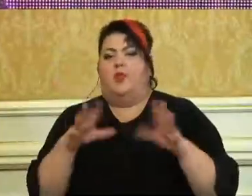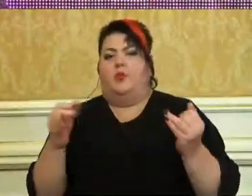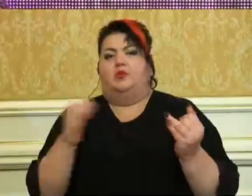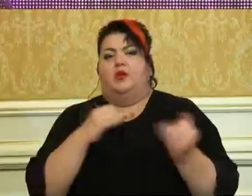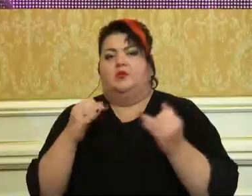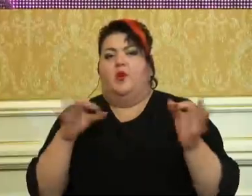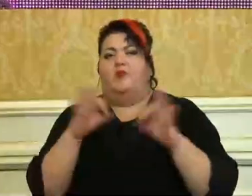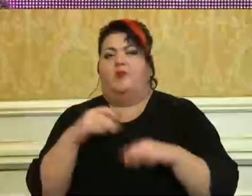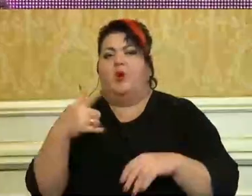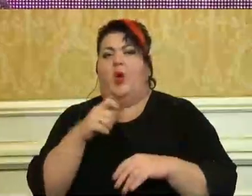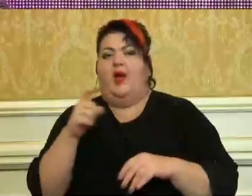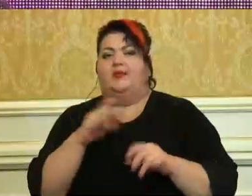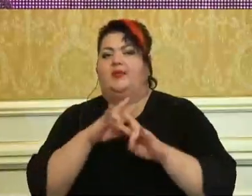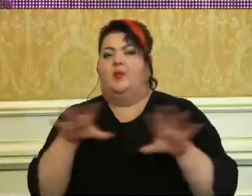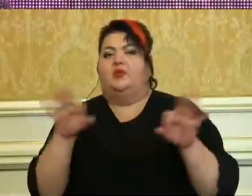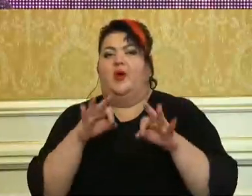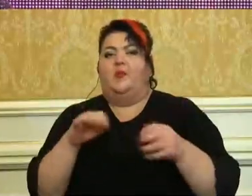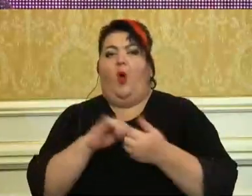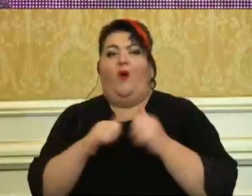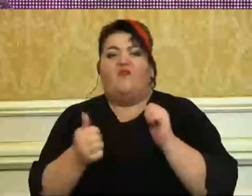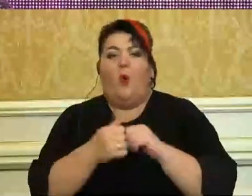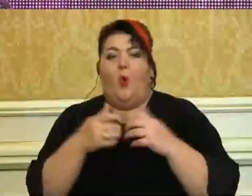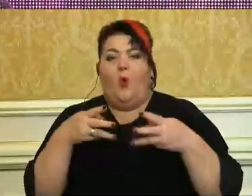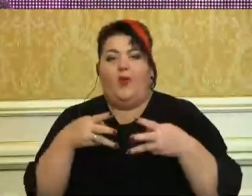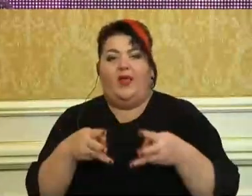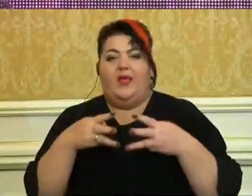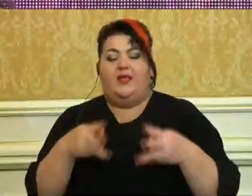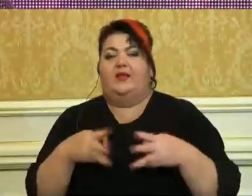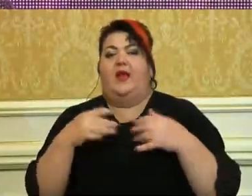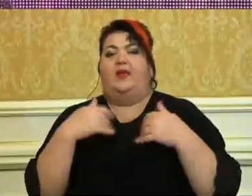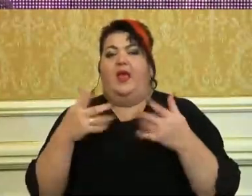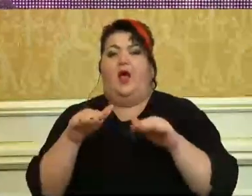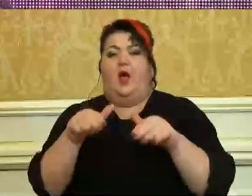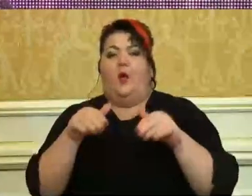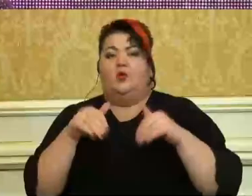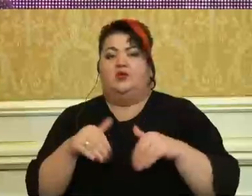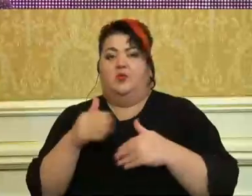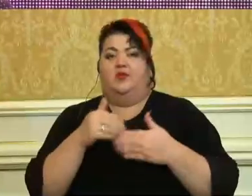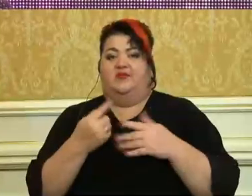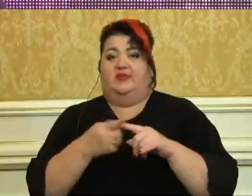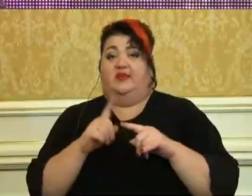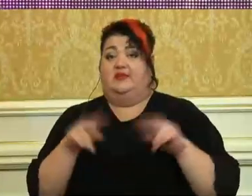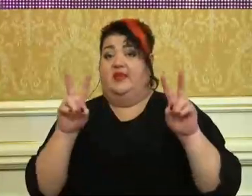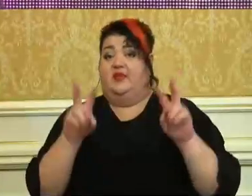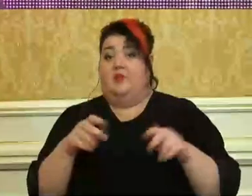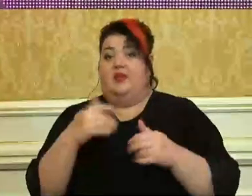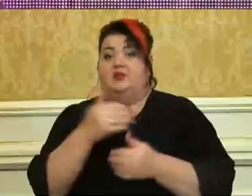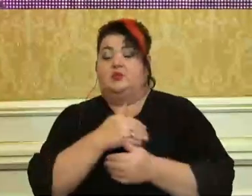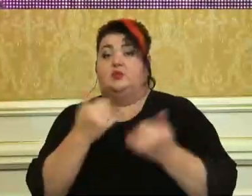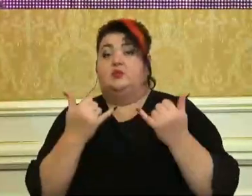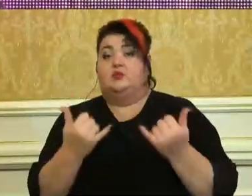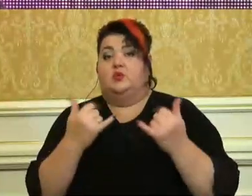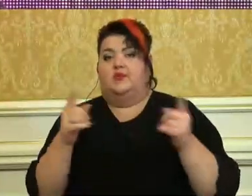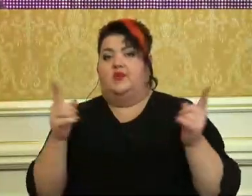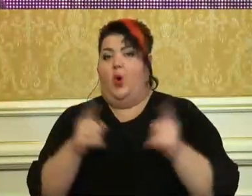to mention, when I'm not going to talk about coal, gas, or electricity, electric energy, so on, I would